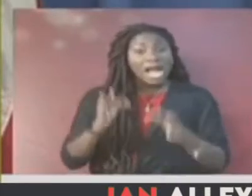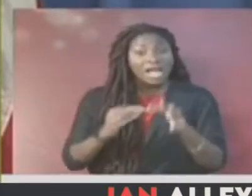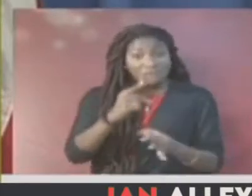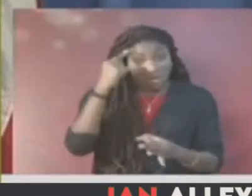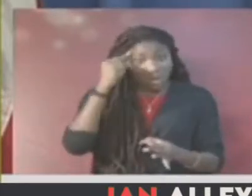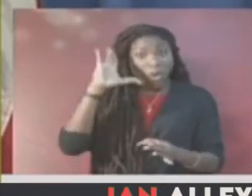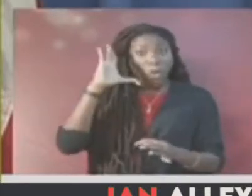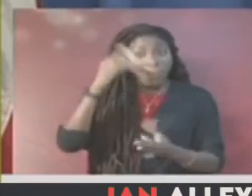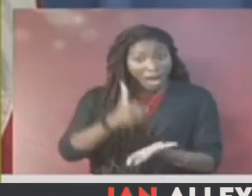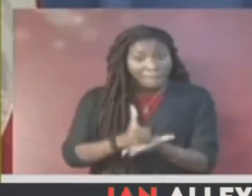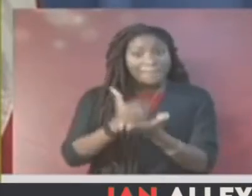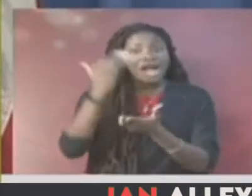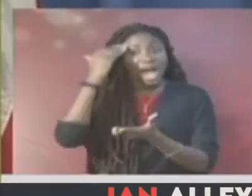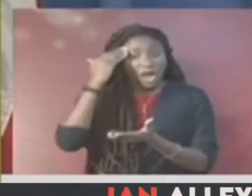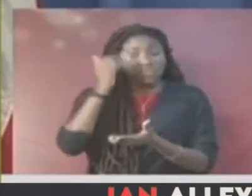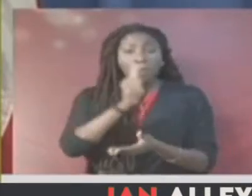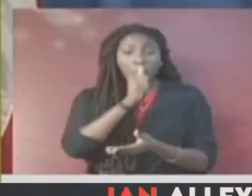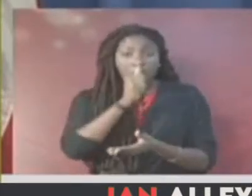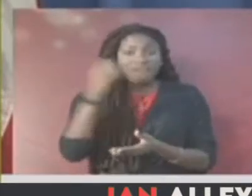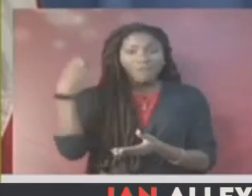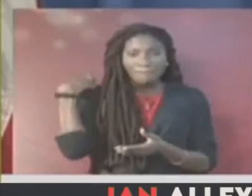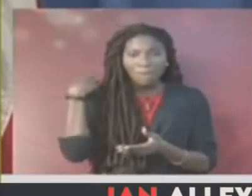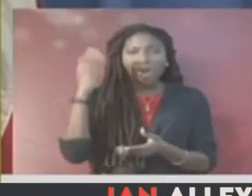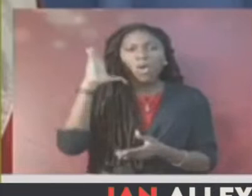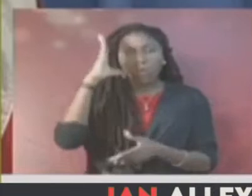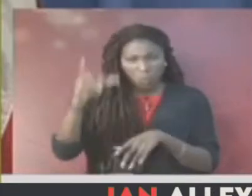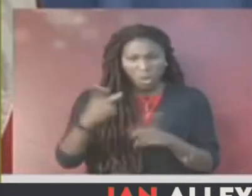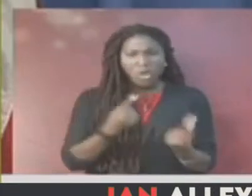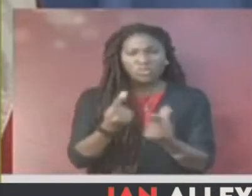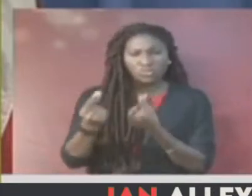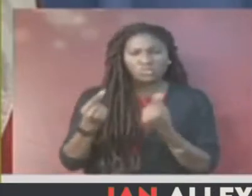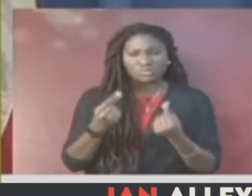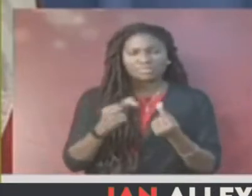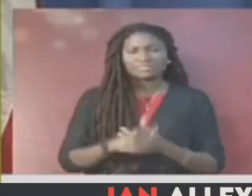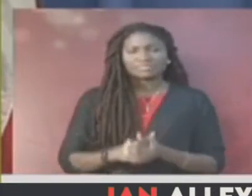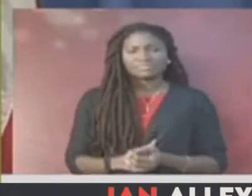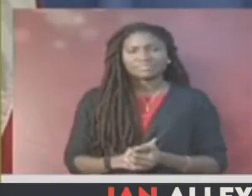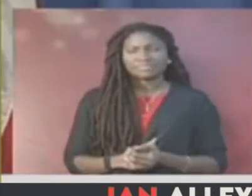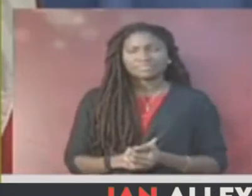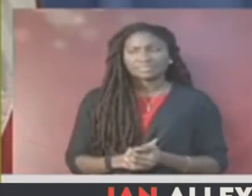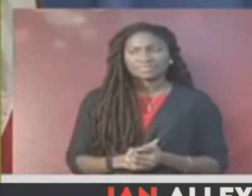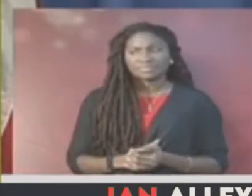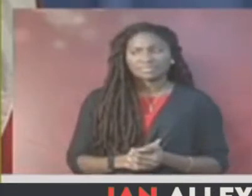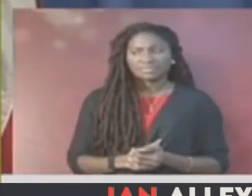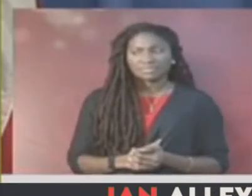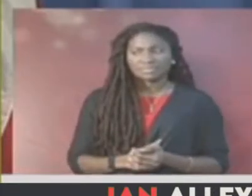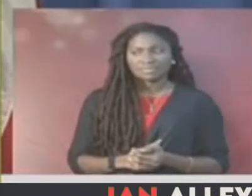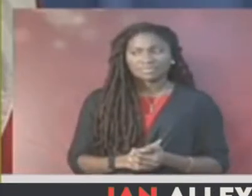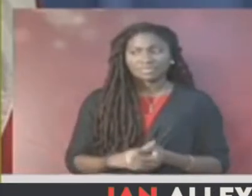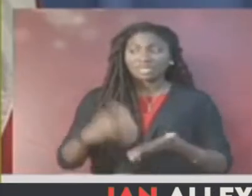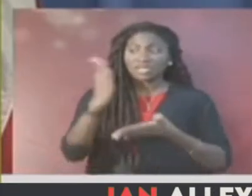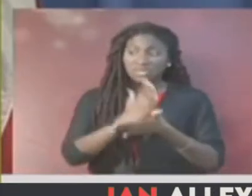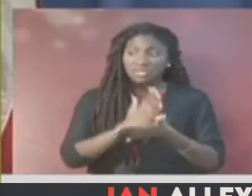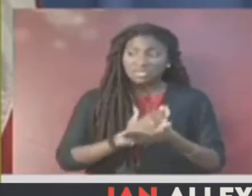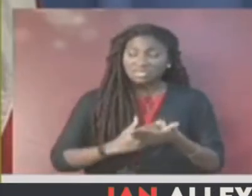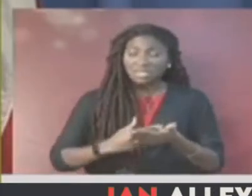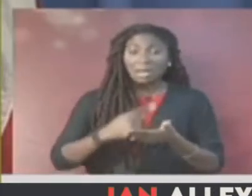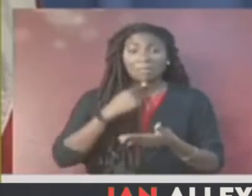some of the private sector is doing that. I mean, we have all discovered, and some people are reporting that there's some improved